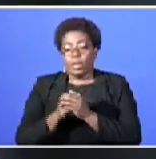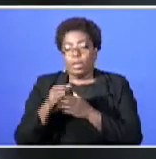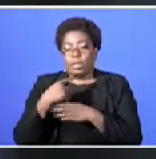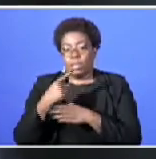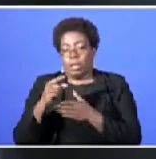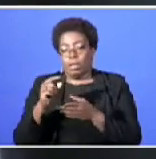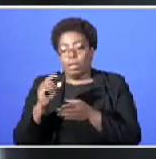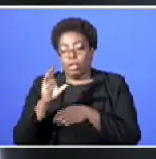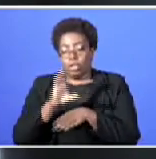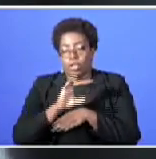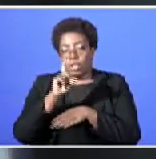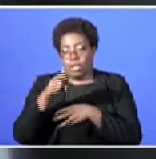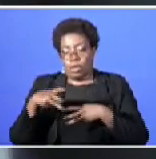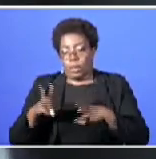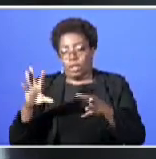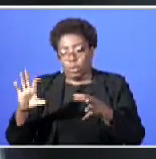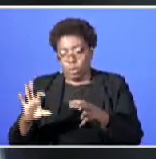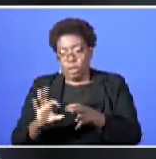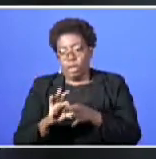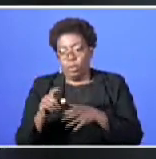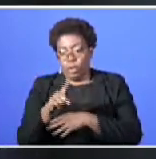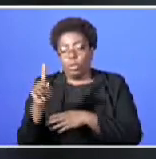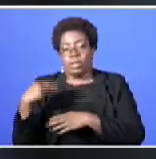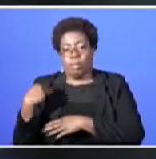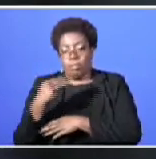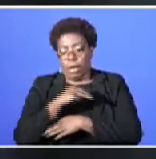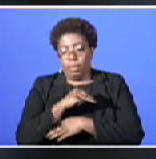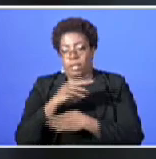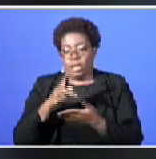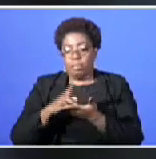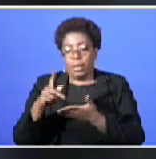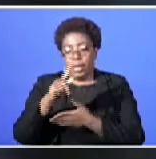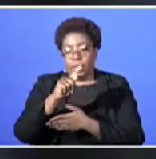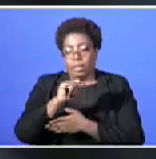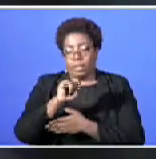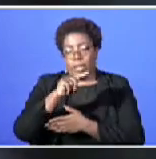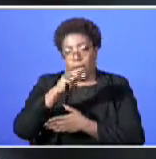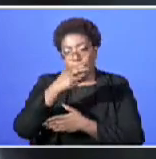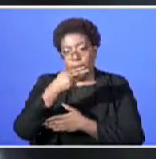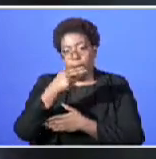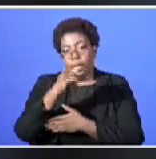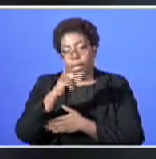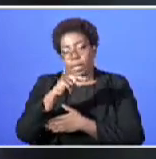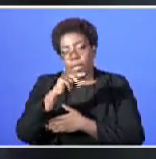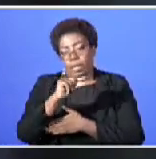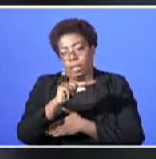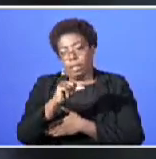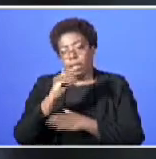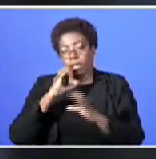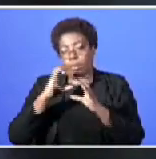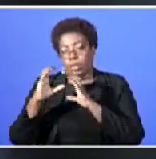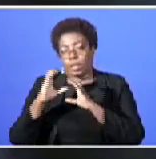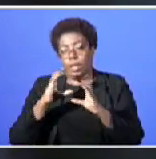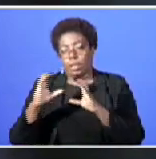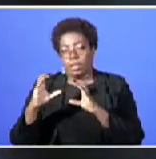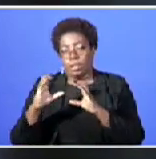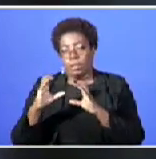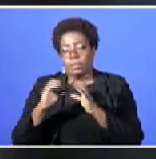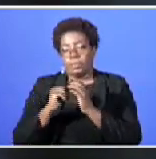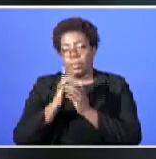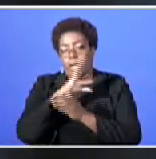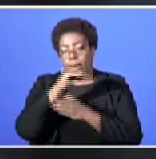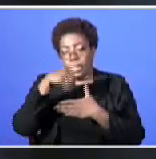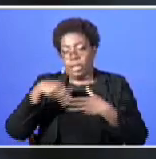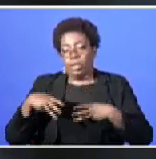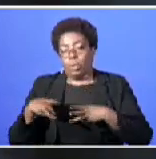their users, their parishioners, in terms of tithing, making offerings, facilitating communications, and doing it in a way that